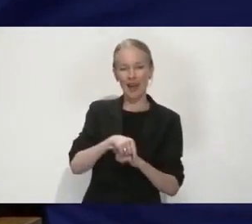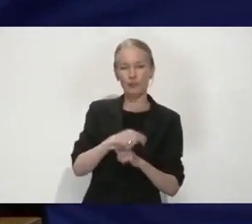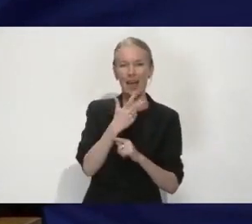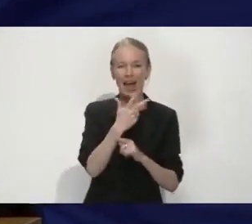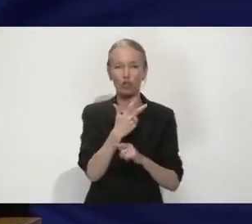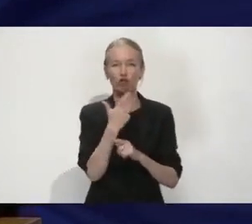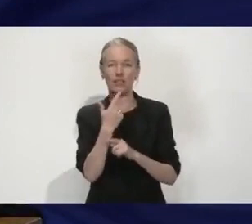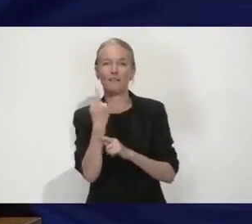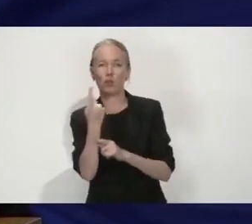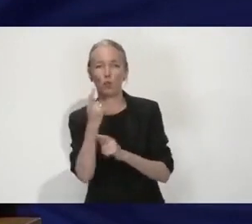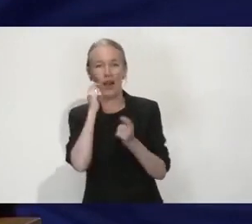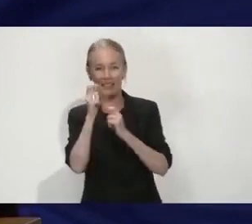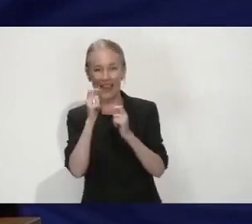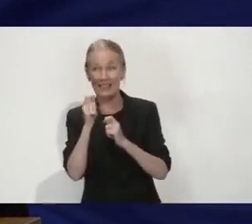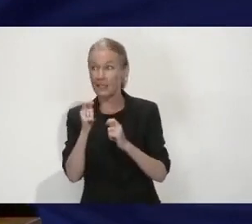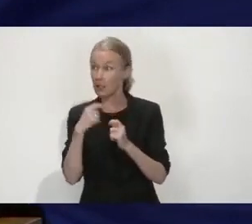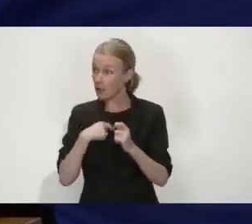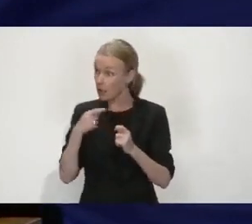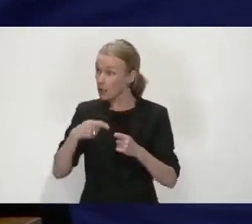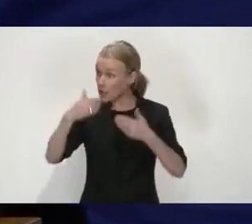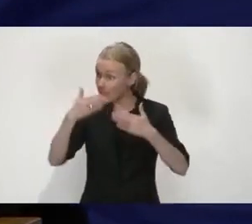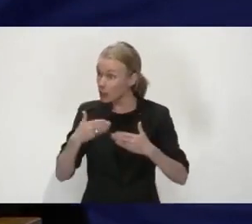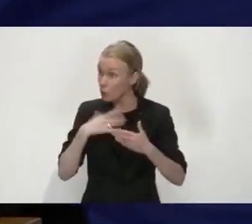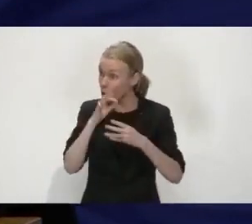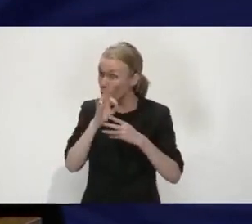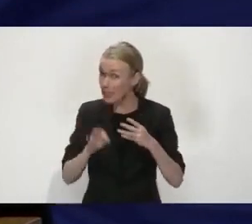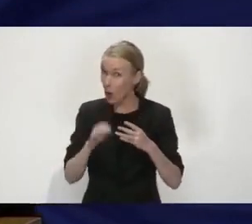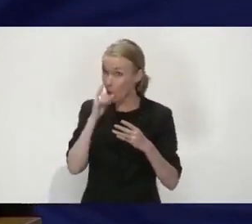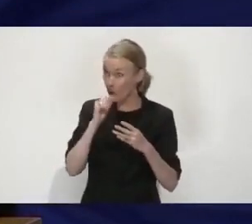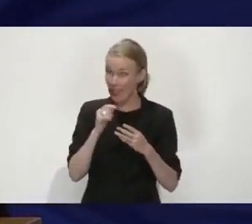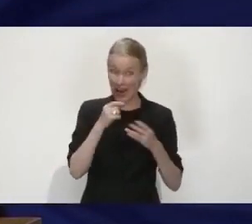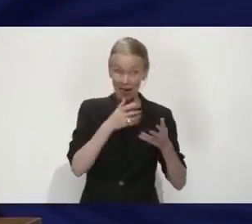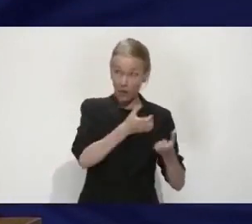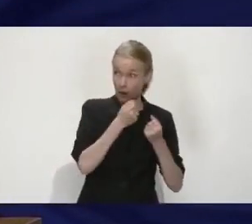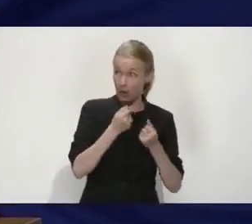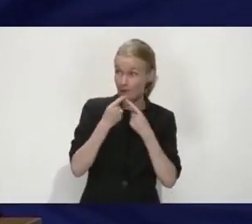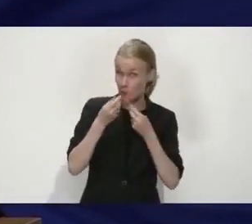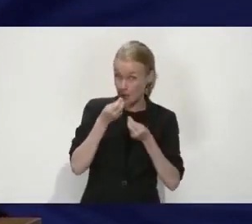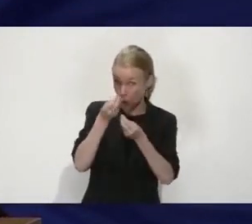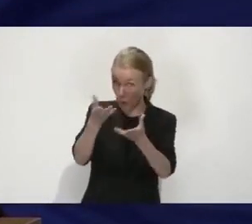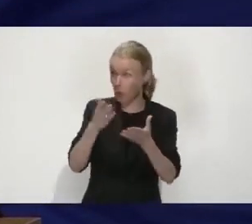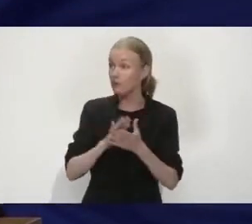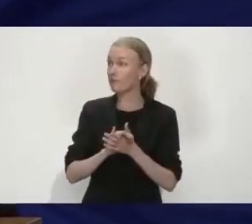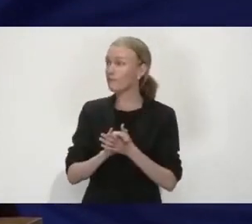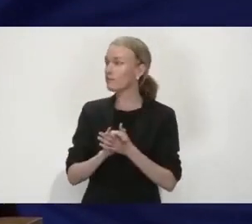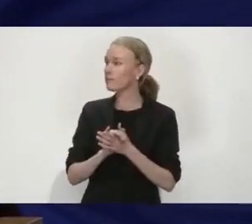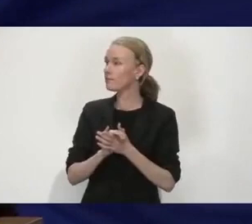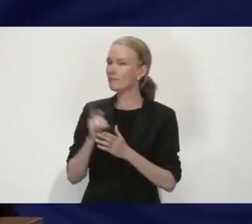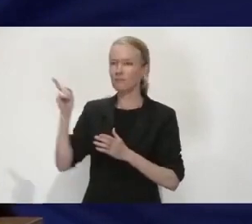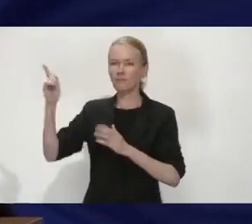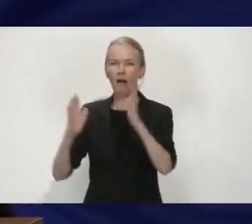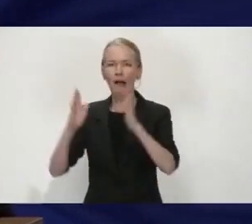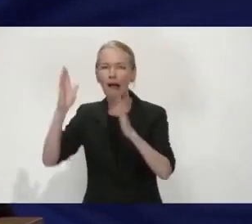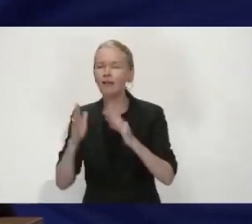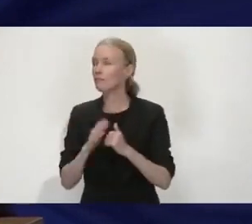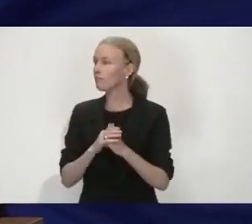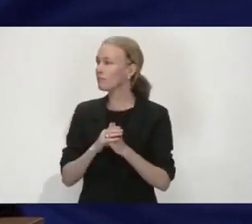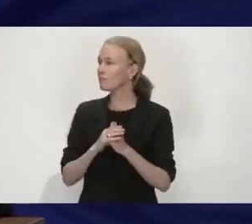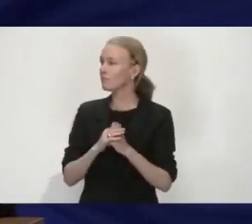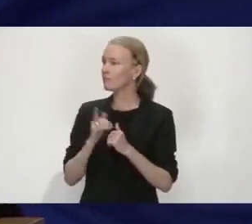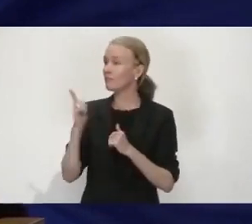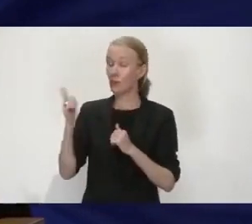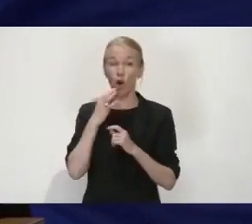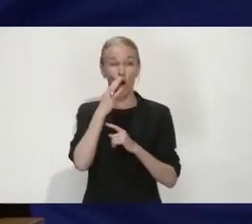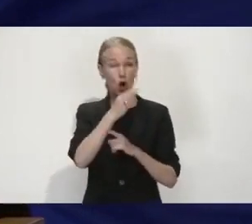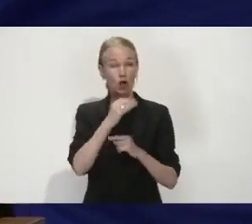We can share those with you if you'd like them. Sorry. Sam Morgan has confirmed that his